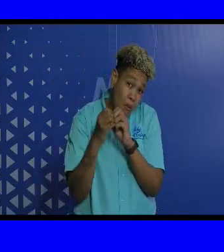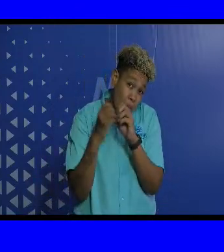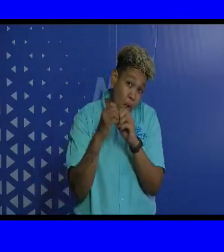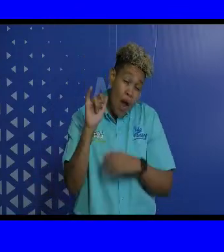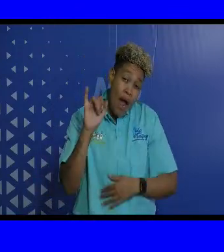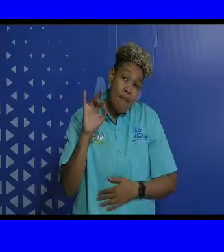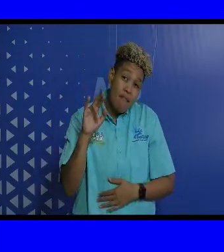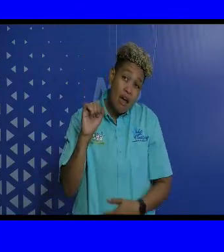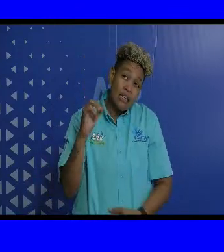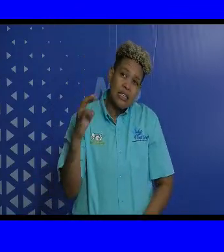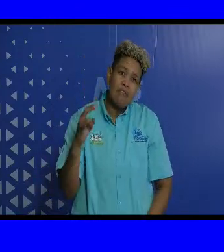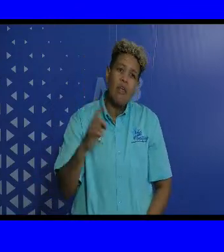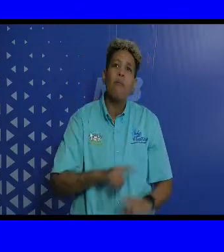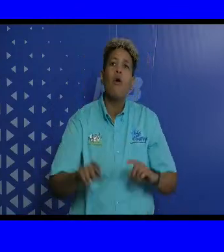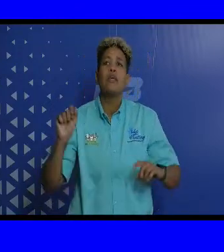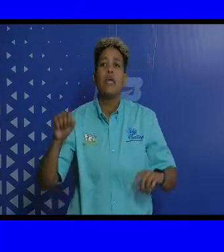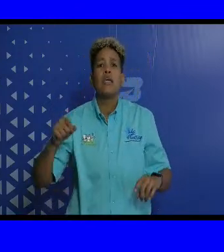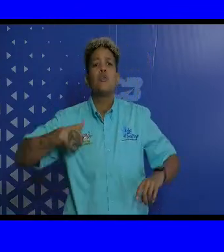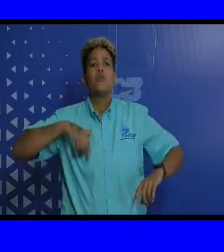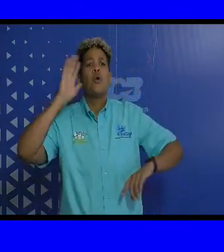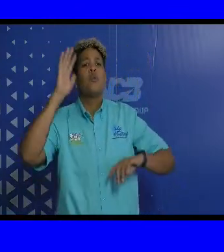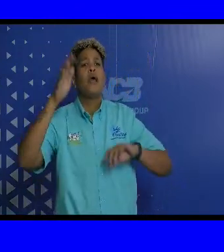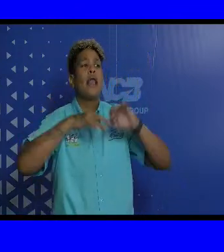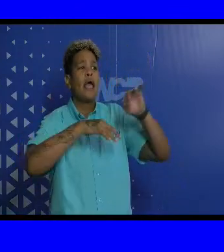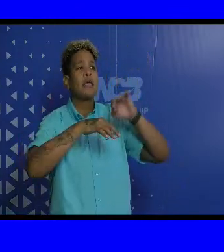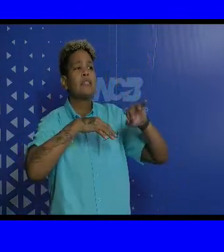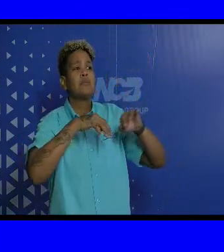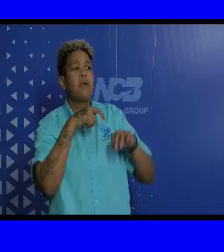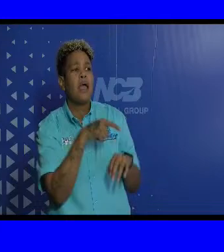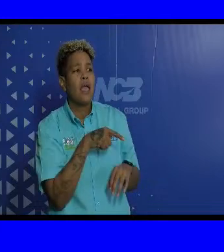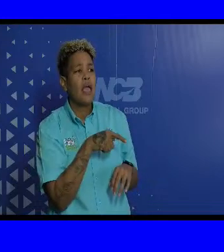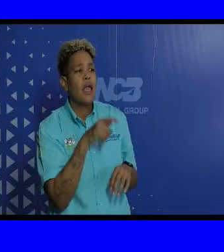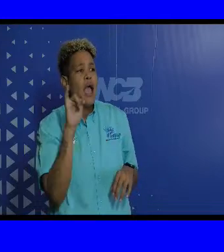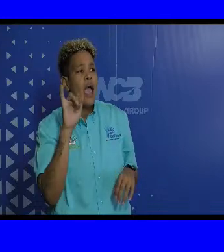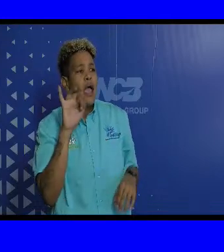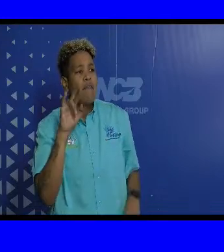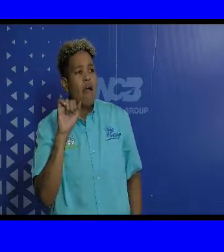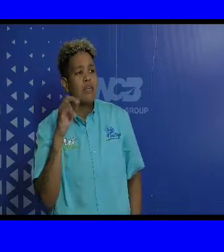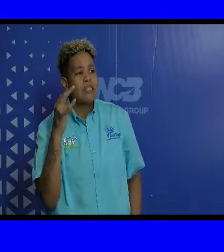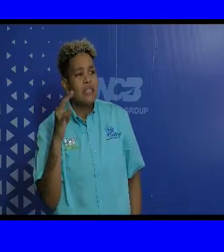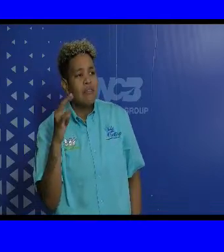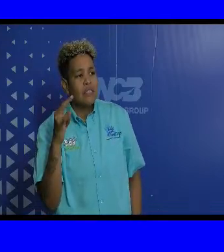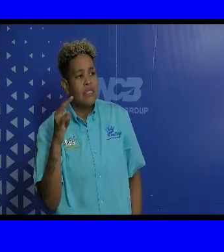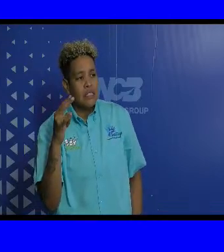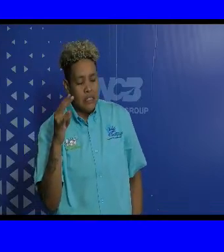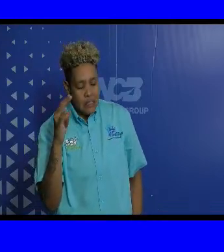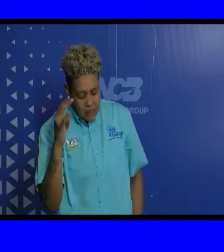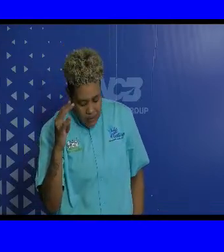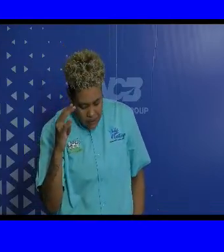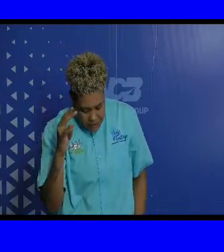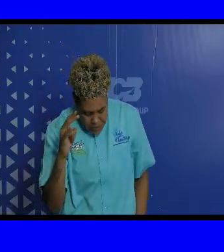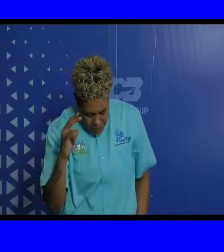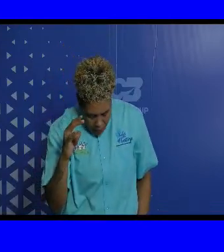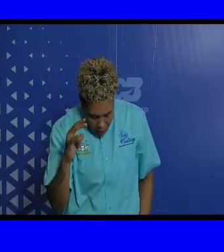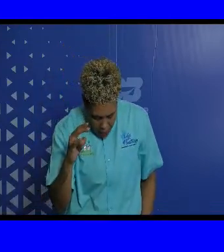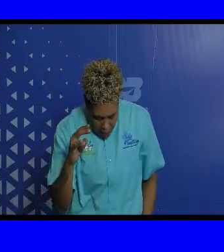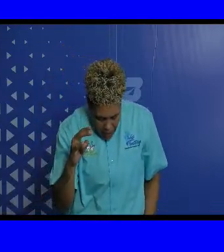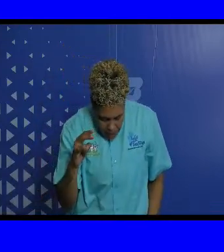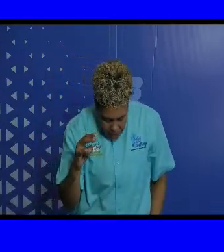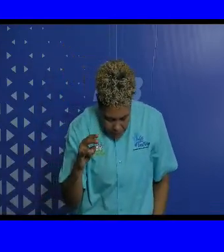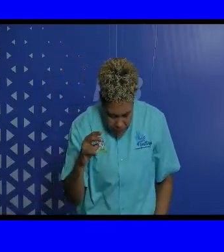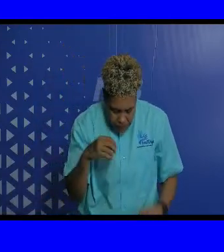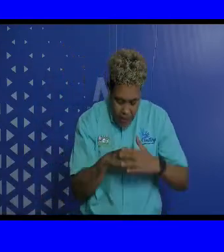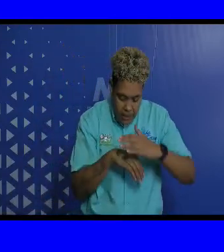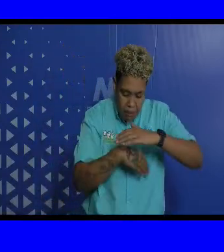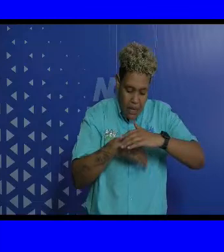17. But yes, we will outline IFRS 17 in the